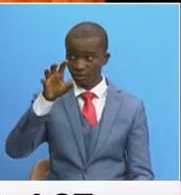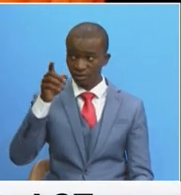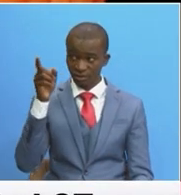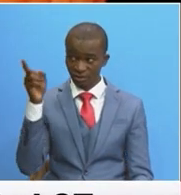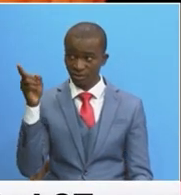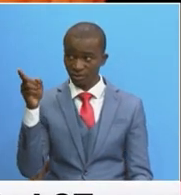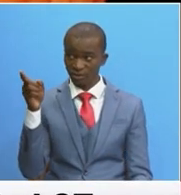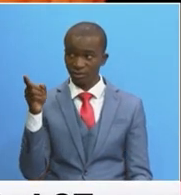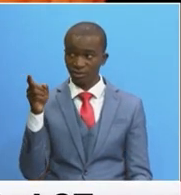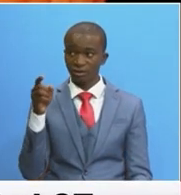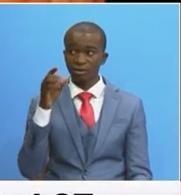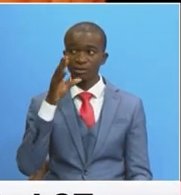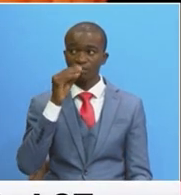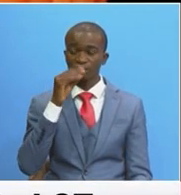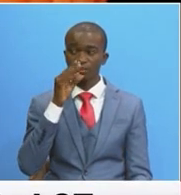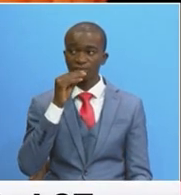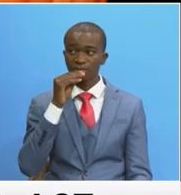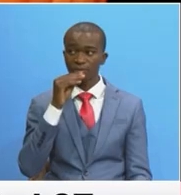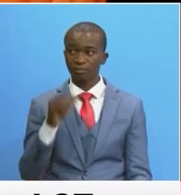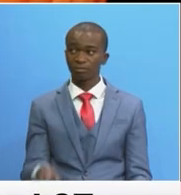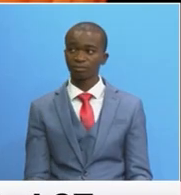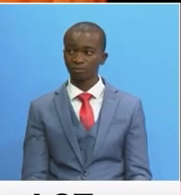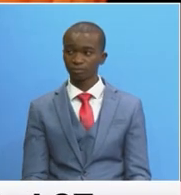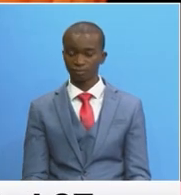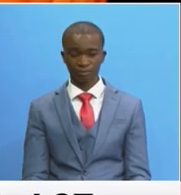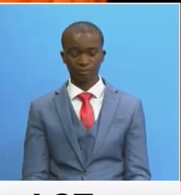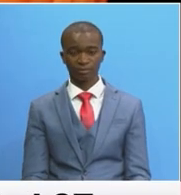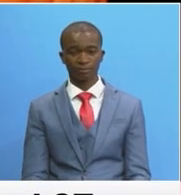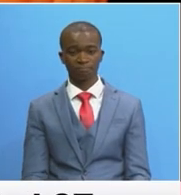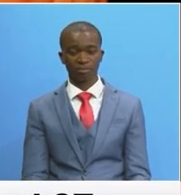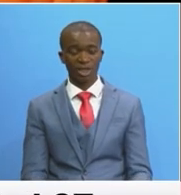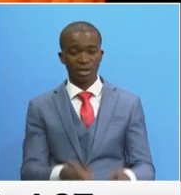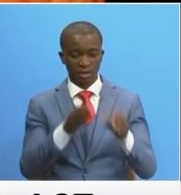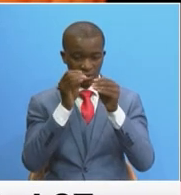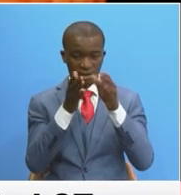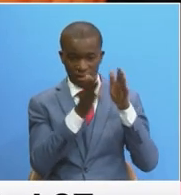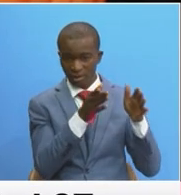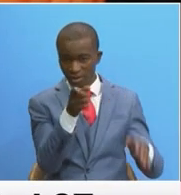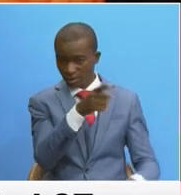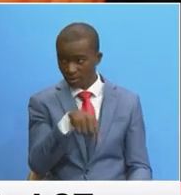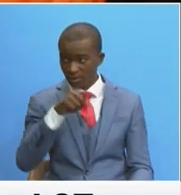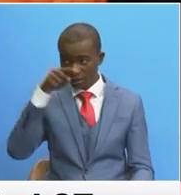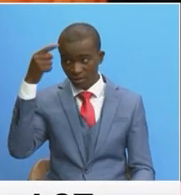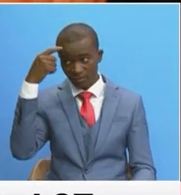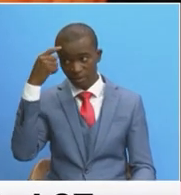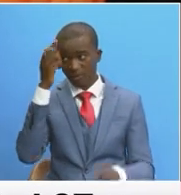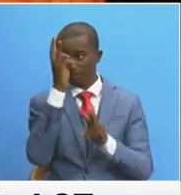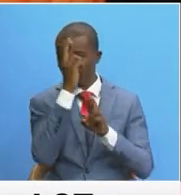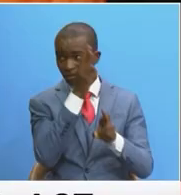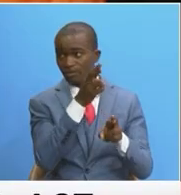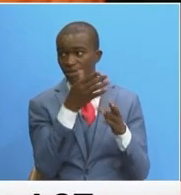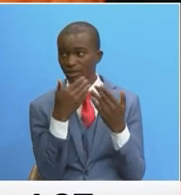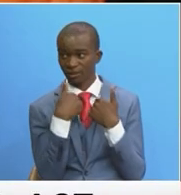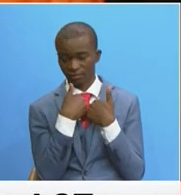The government recognizes the importance of teachers, and therefore there is need for you colleagues